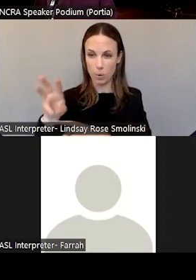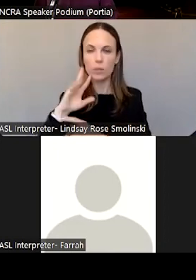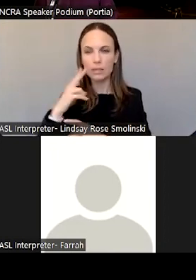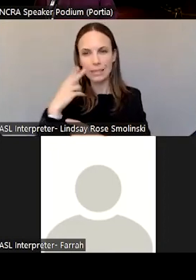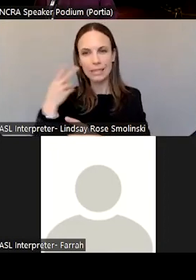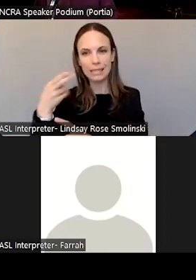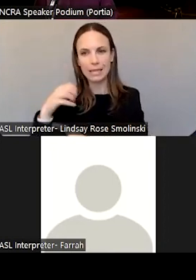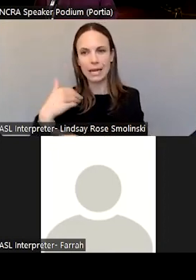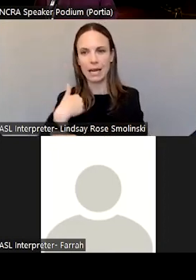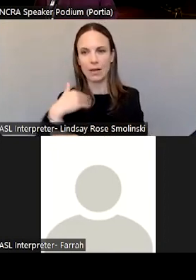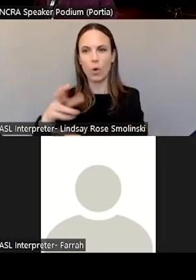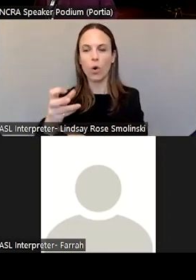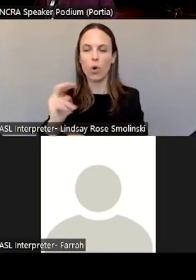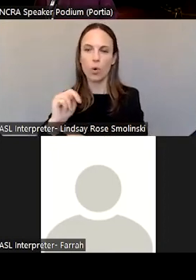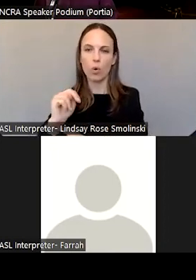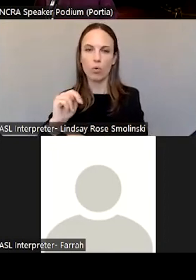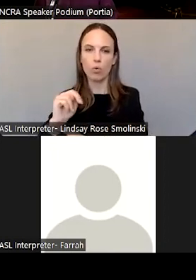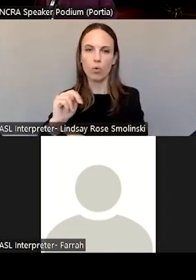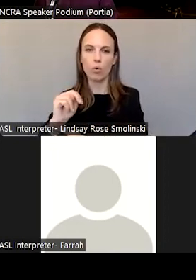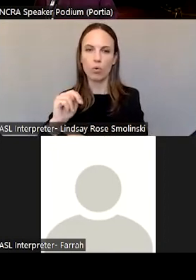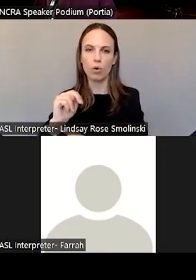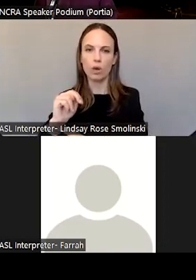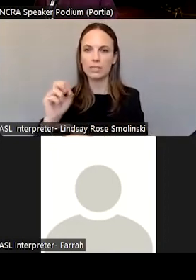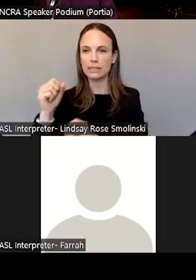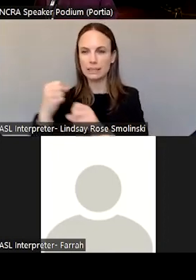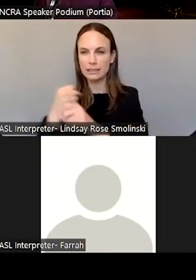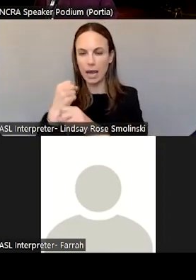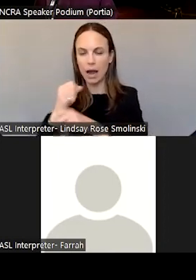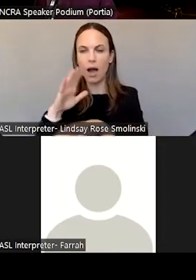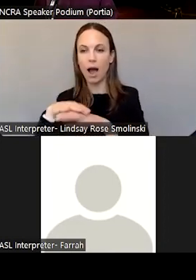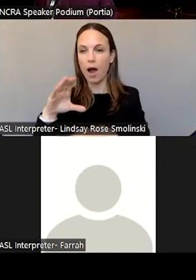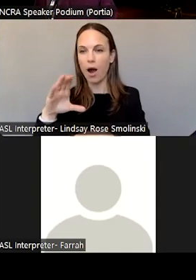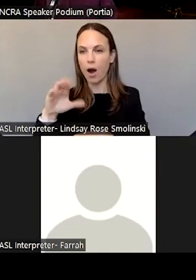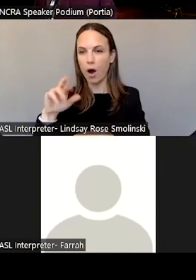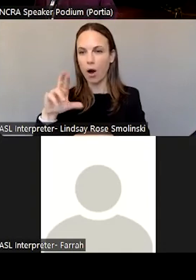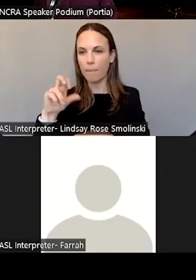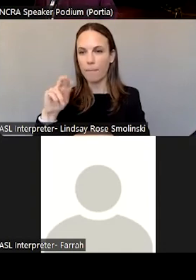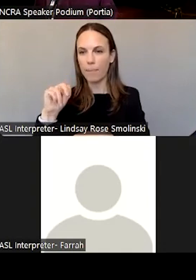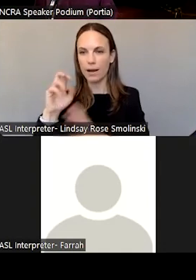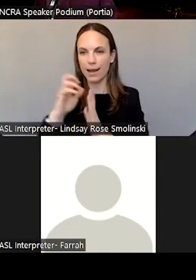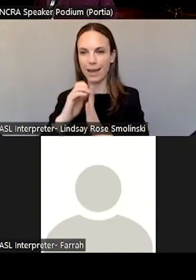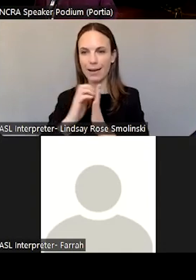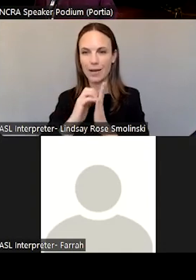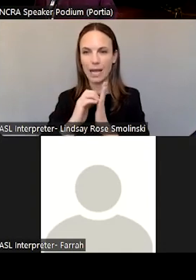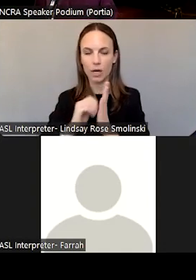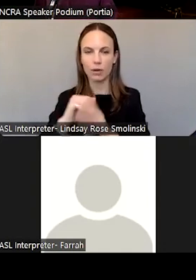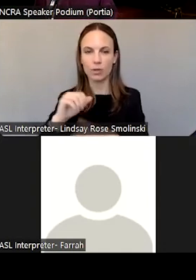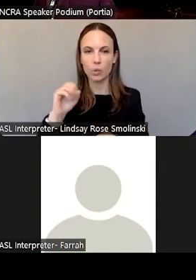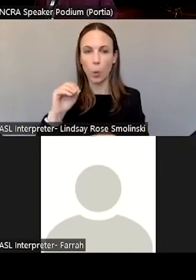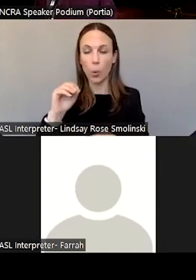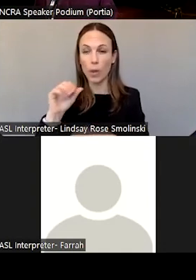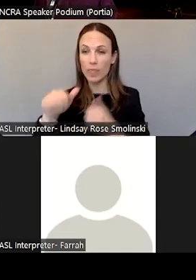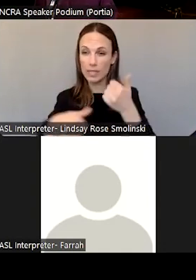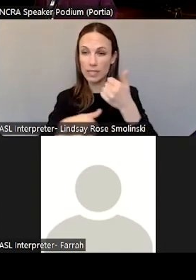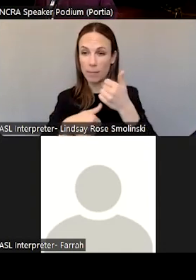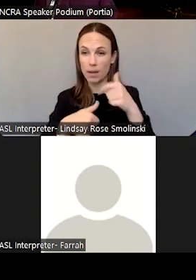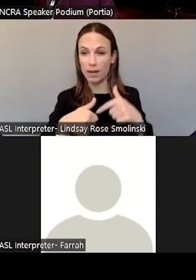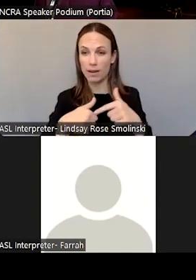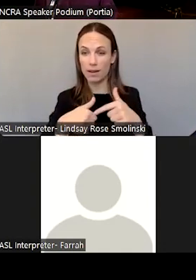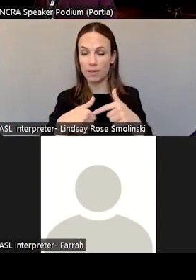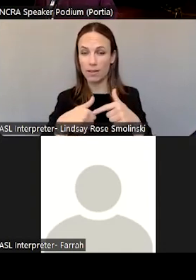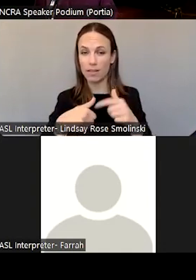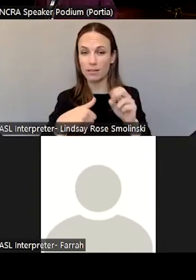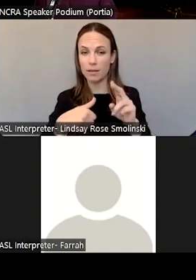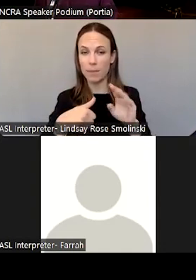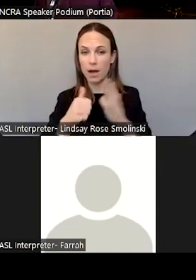that he has his own stats on the carbon calculator. So the sub account feature